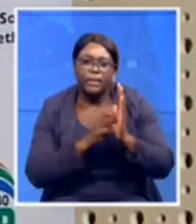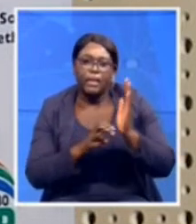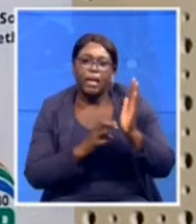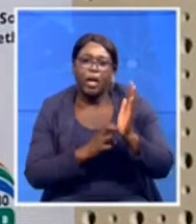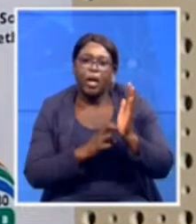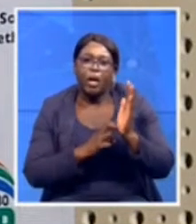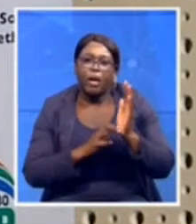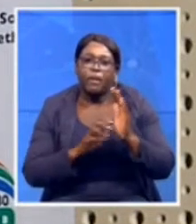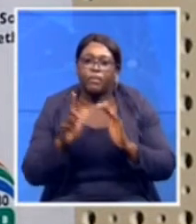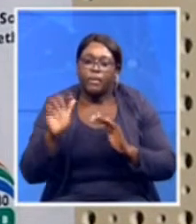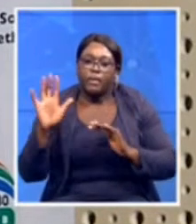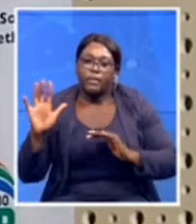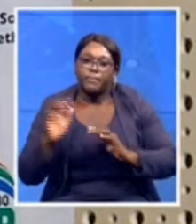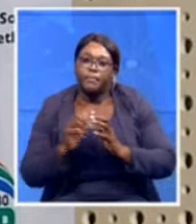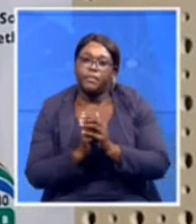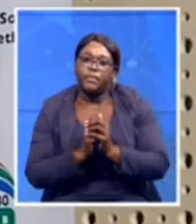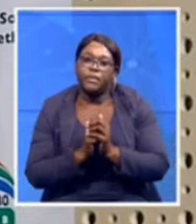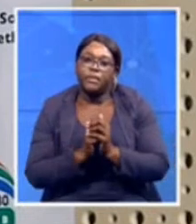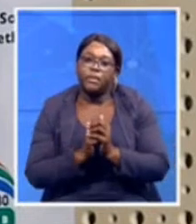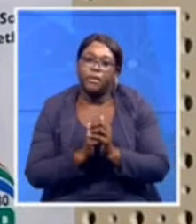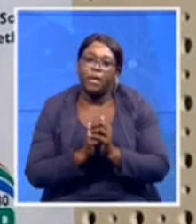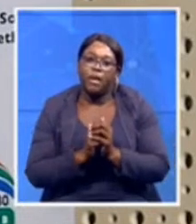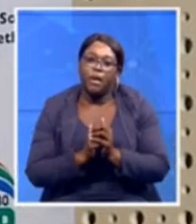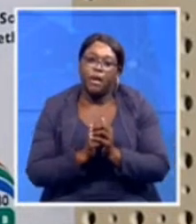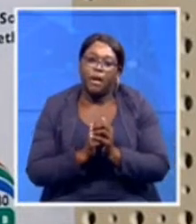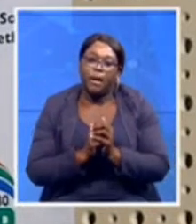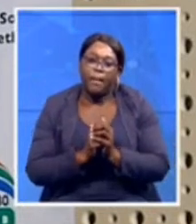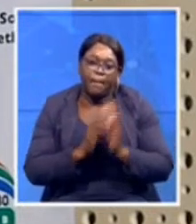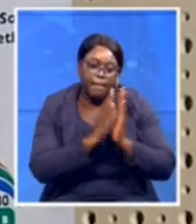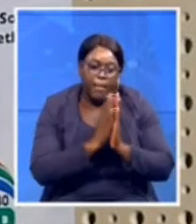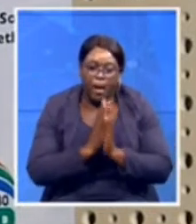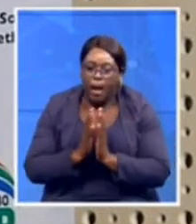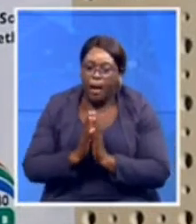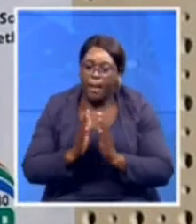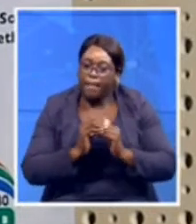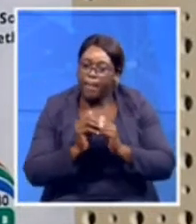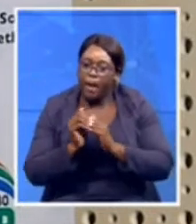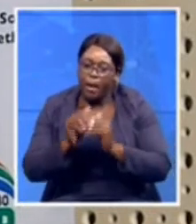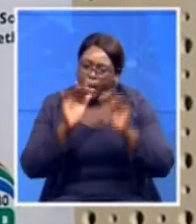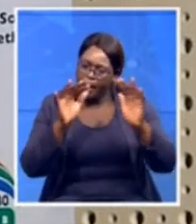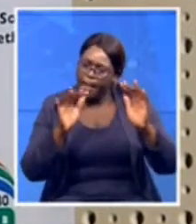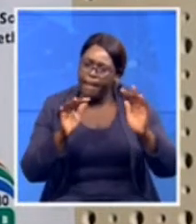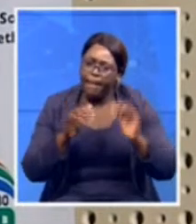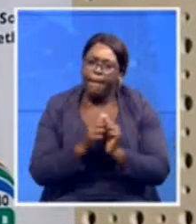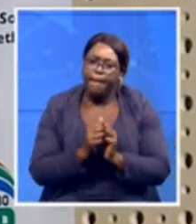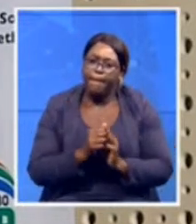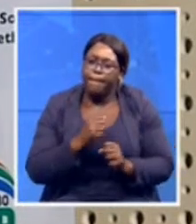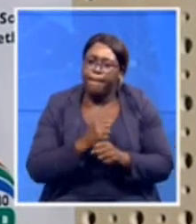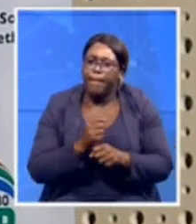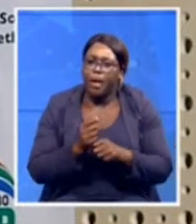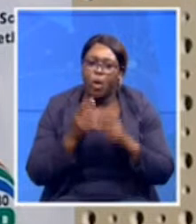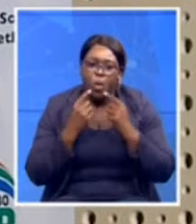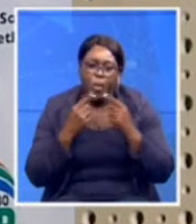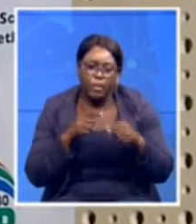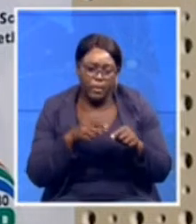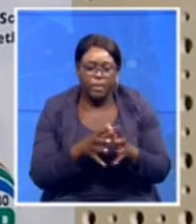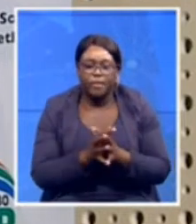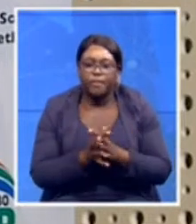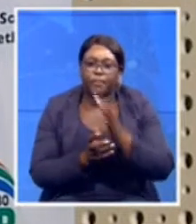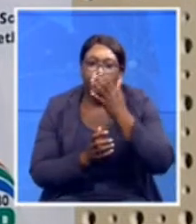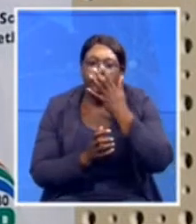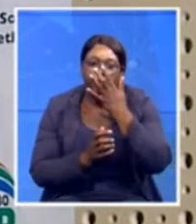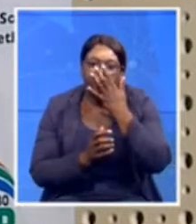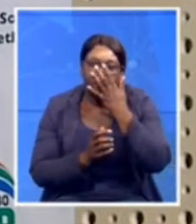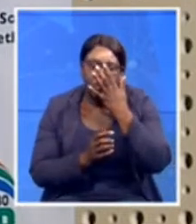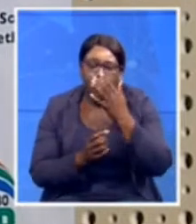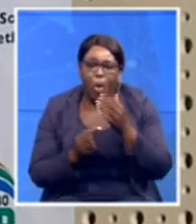on those, because they've got an impact on them, particularly the distributors. And then on our part, I think we are doing that assessment to